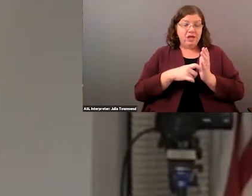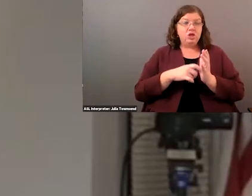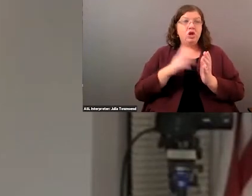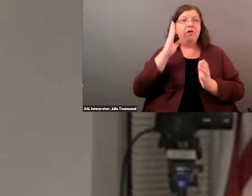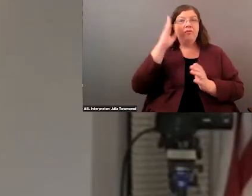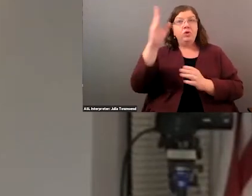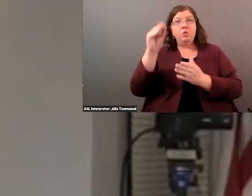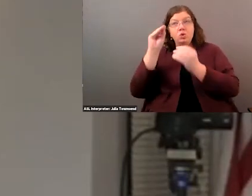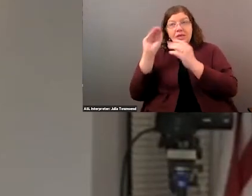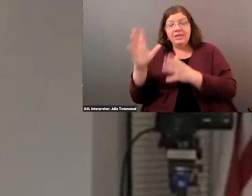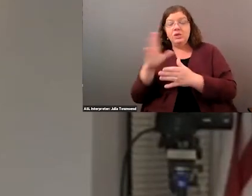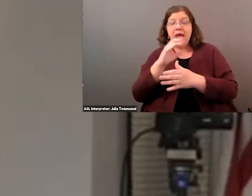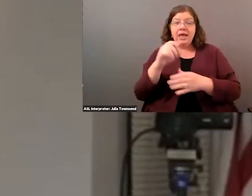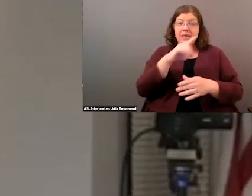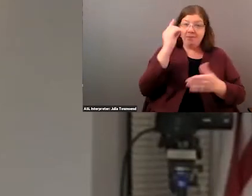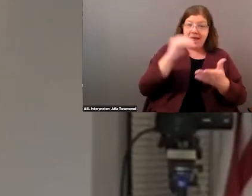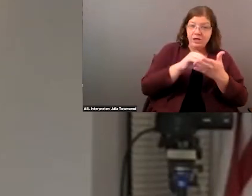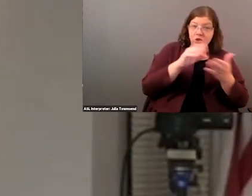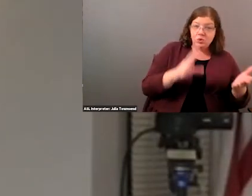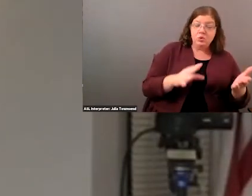right now, how will you increase the diversity?